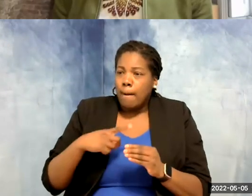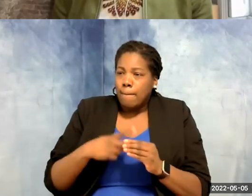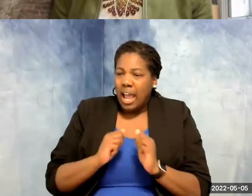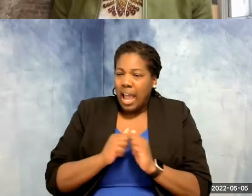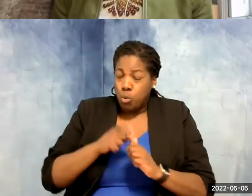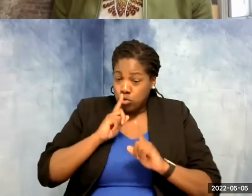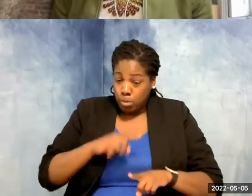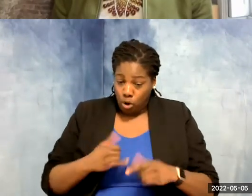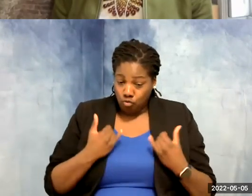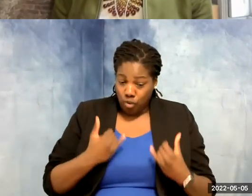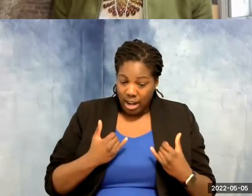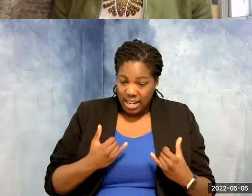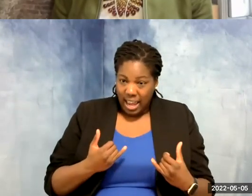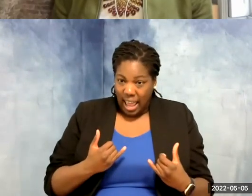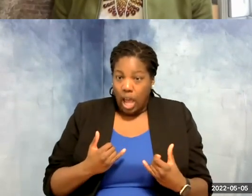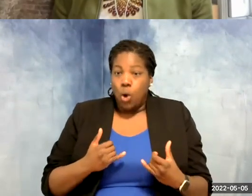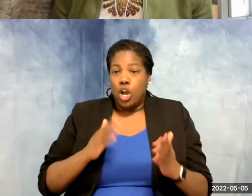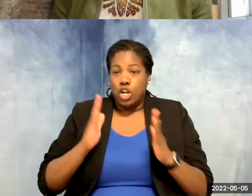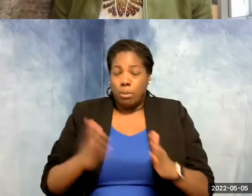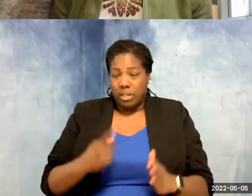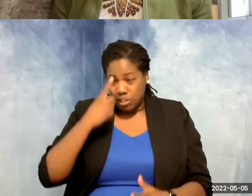the moment and our larger plans?